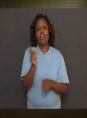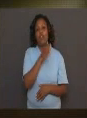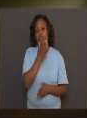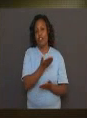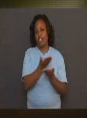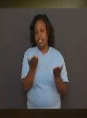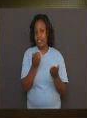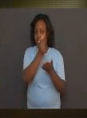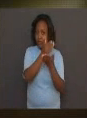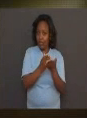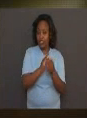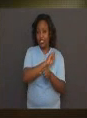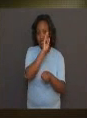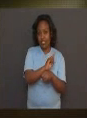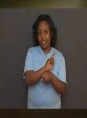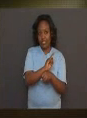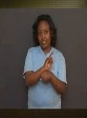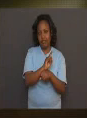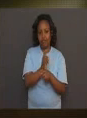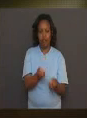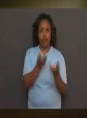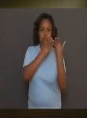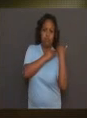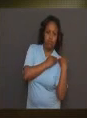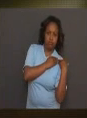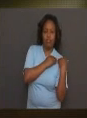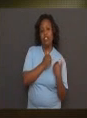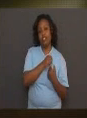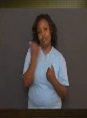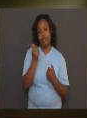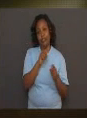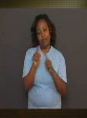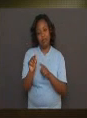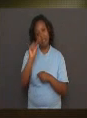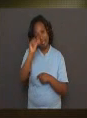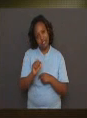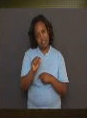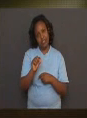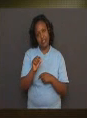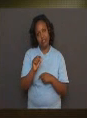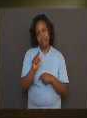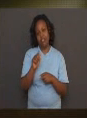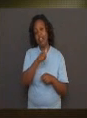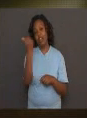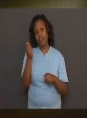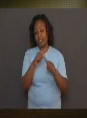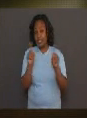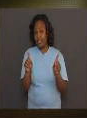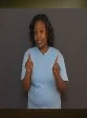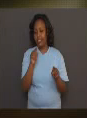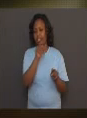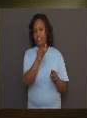some citizens have to bear the burden of providing the necessities of life, while